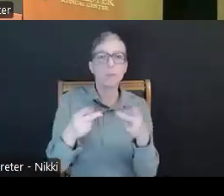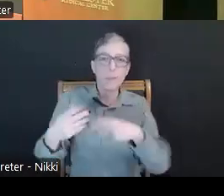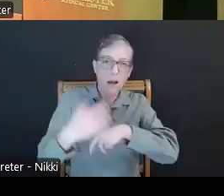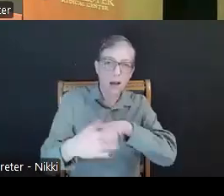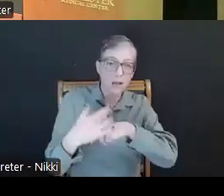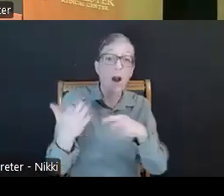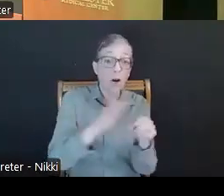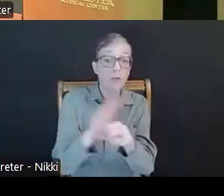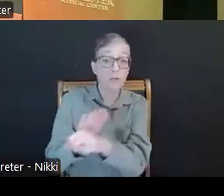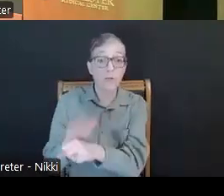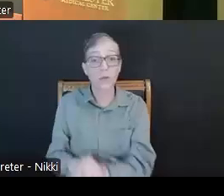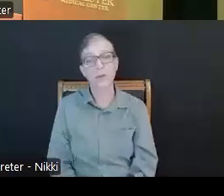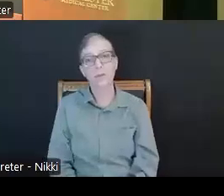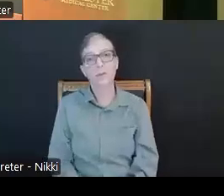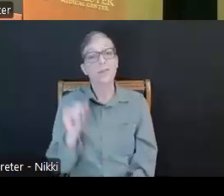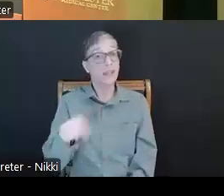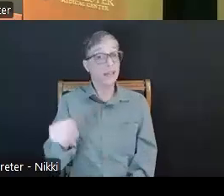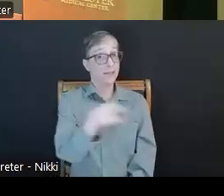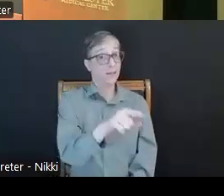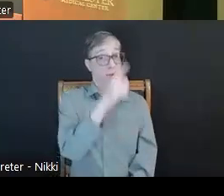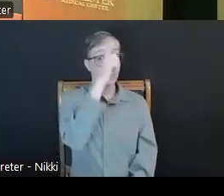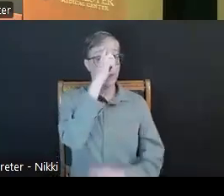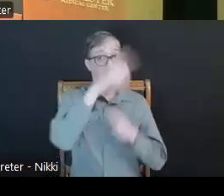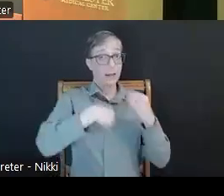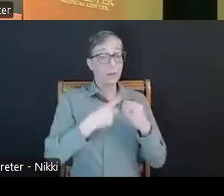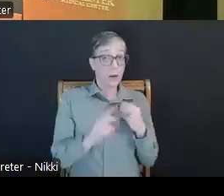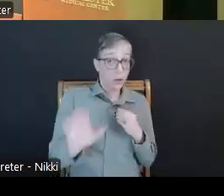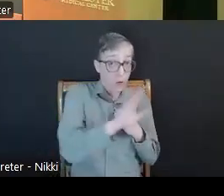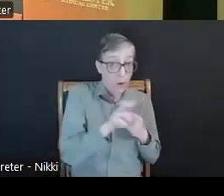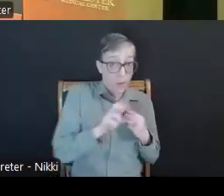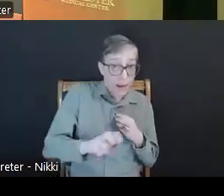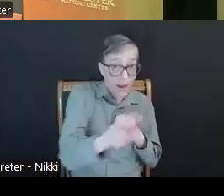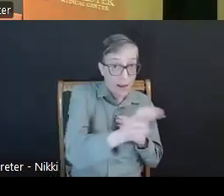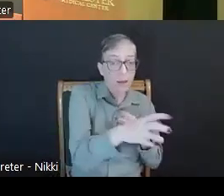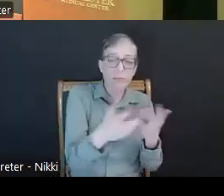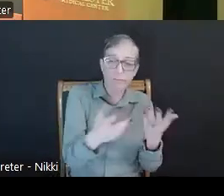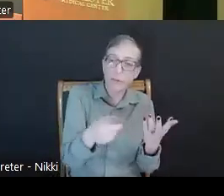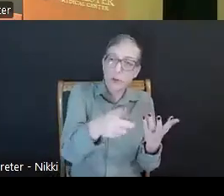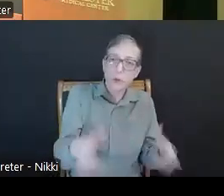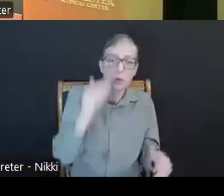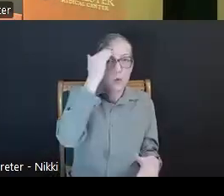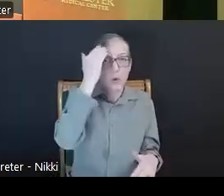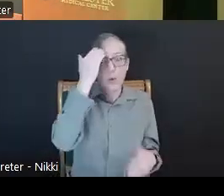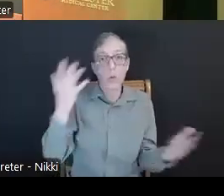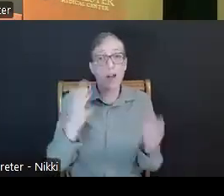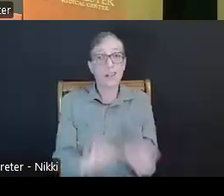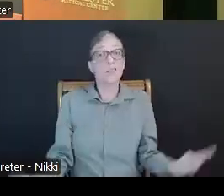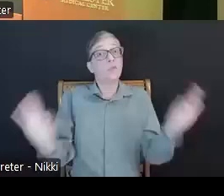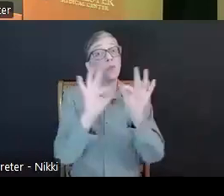own paths to where you are today, mentorship is really important. So I looked into